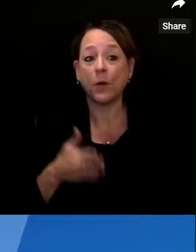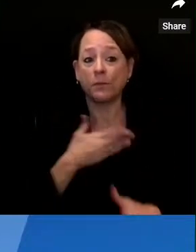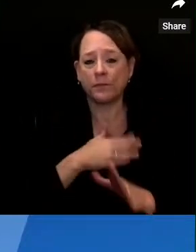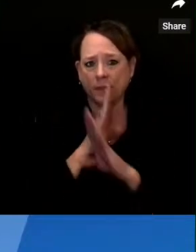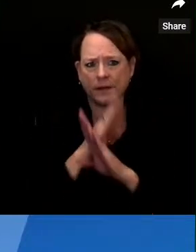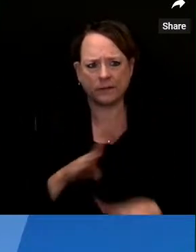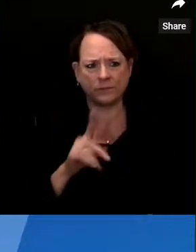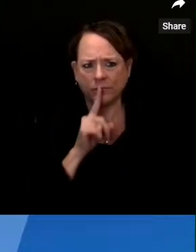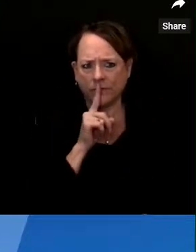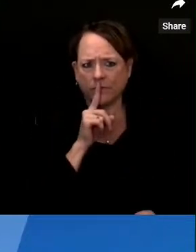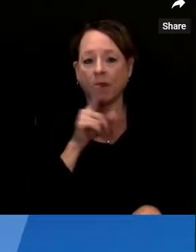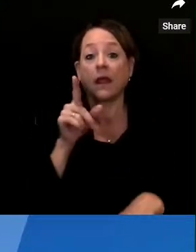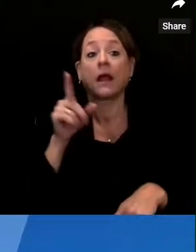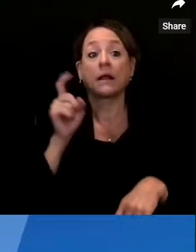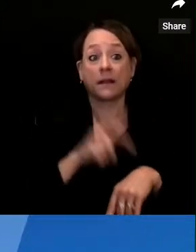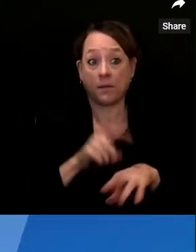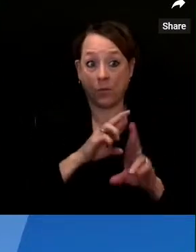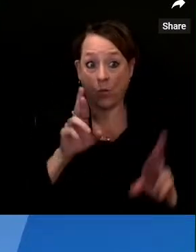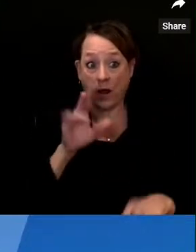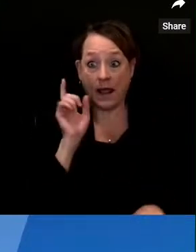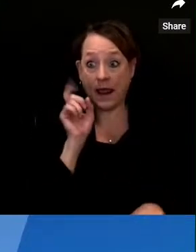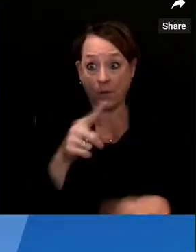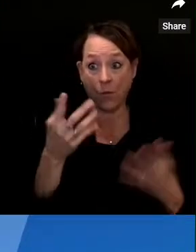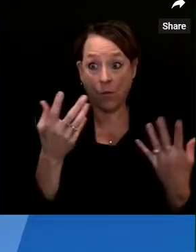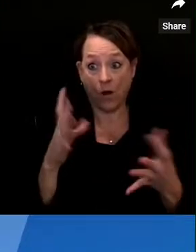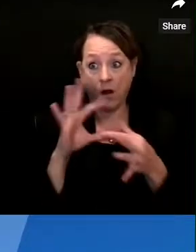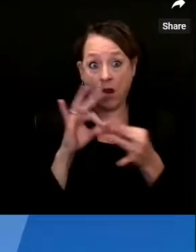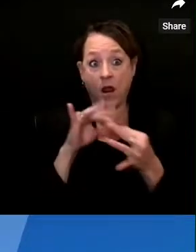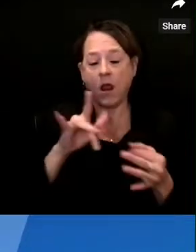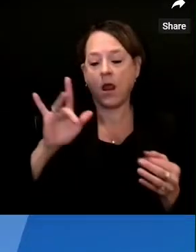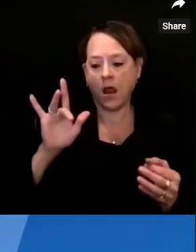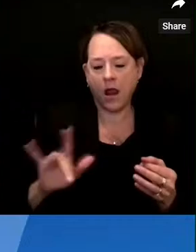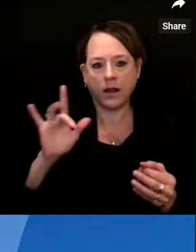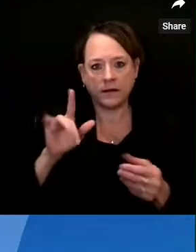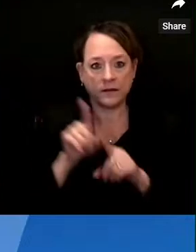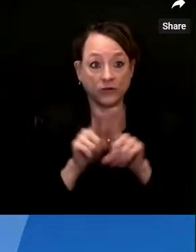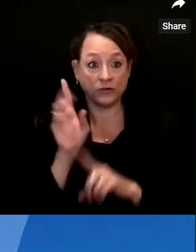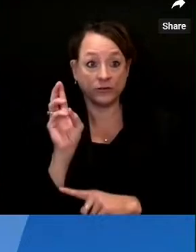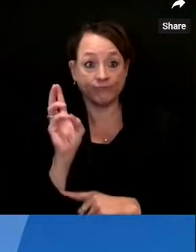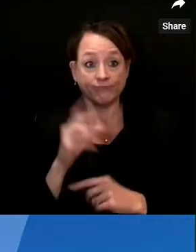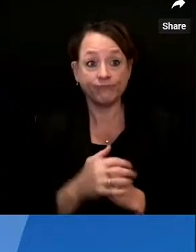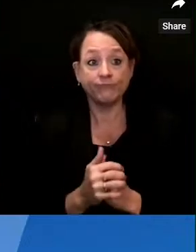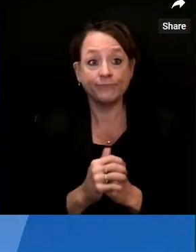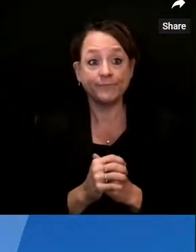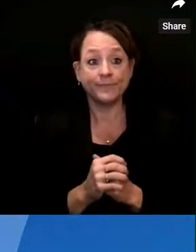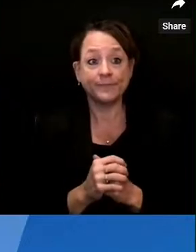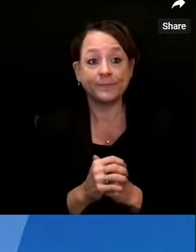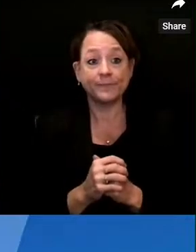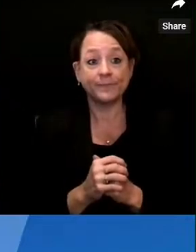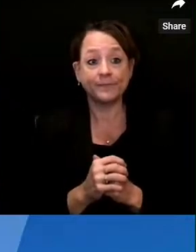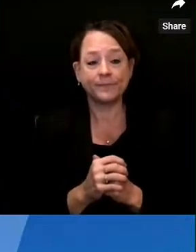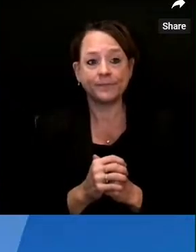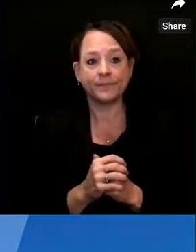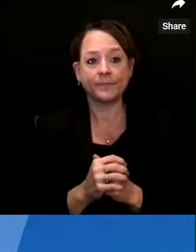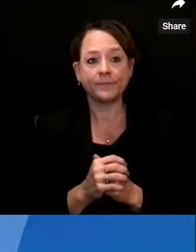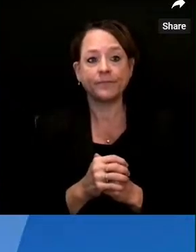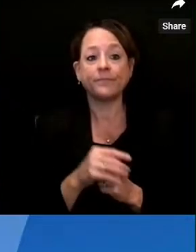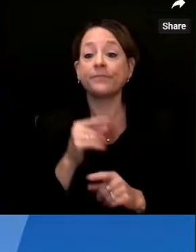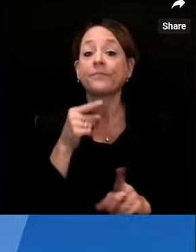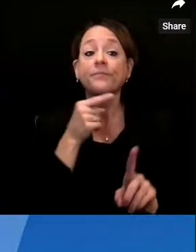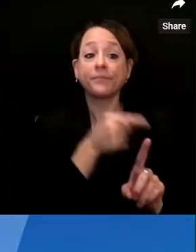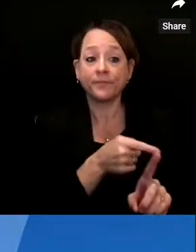please use *6 to mute and unmute your phone. And we'll begin with Scott Bowler from the Associated Press. Scott?